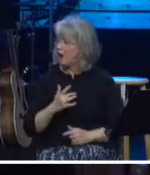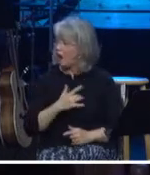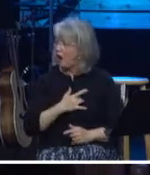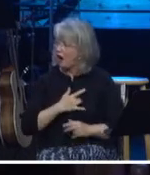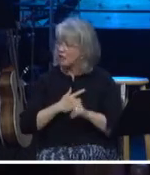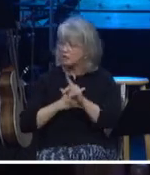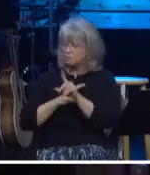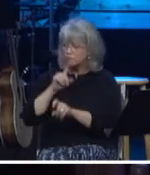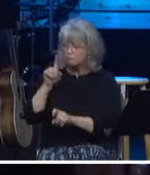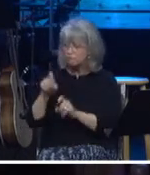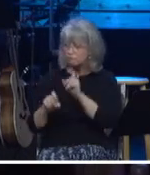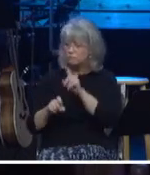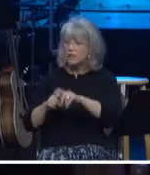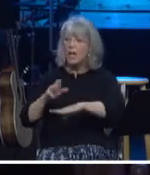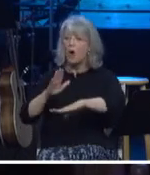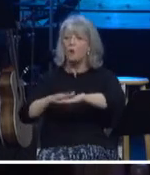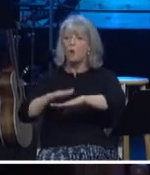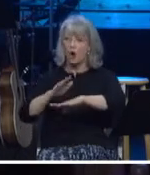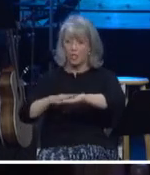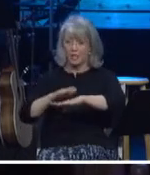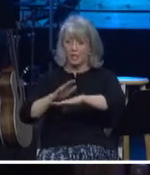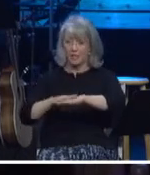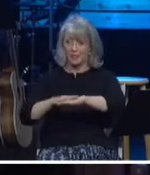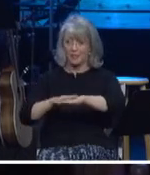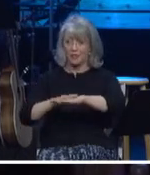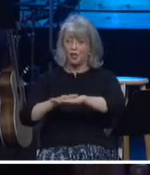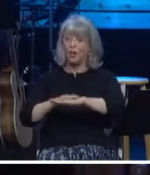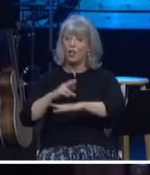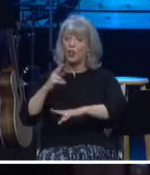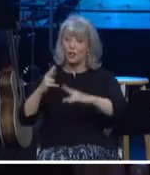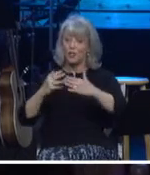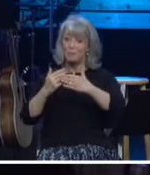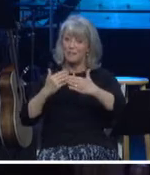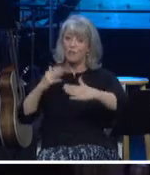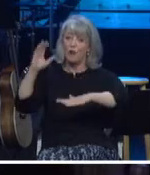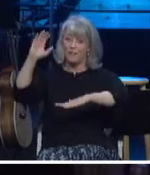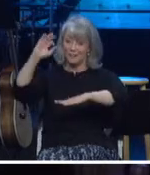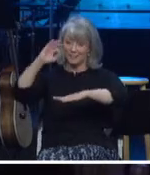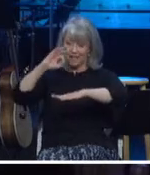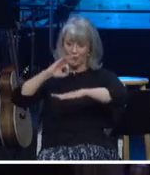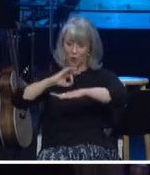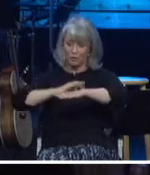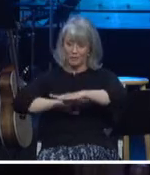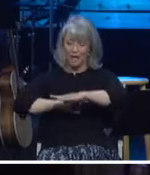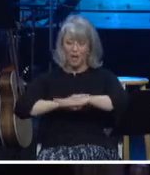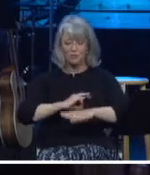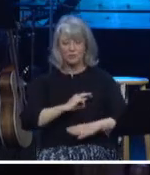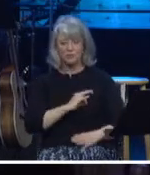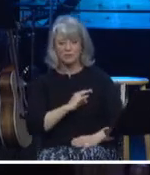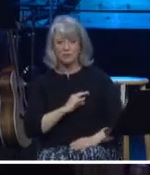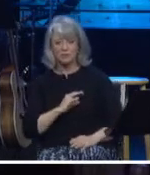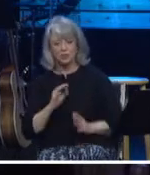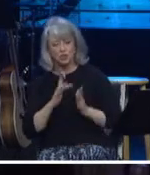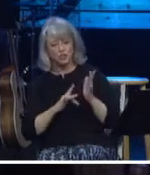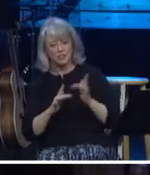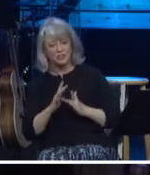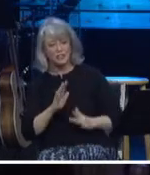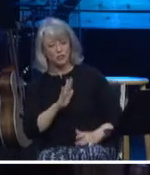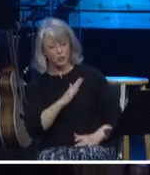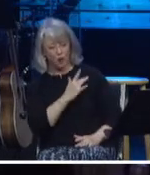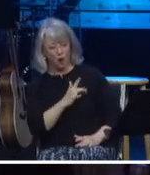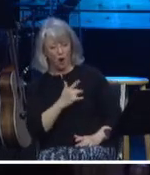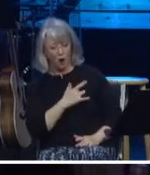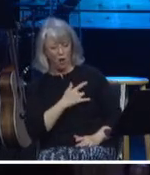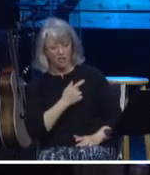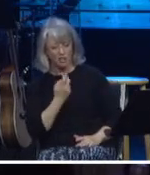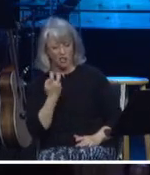heart-probing warning before the sun sets. Jesus lays the hardness of their heart on the table for them